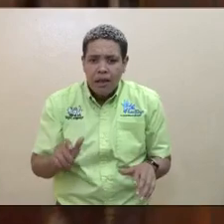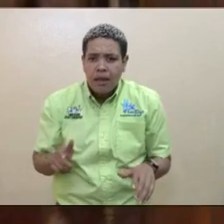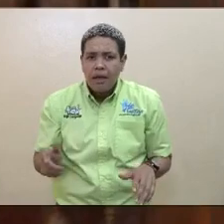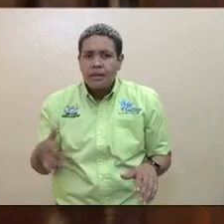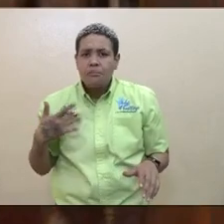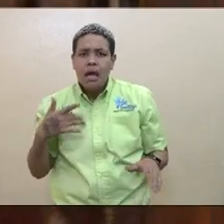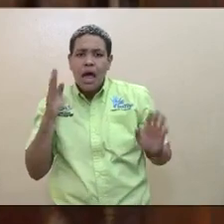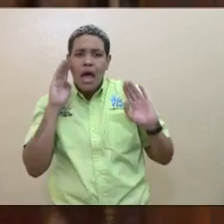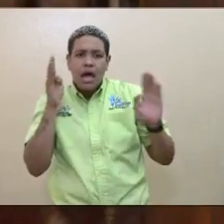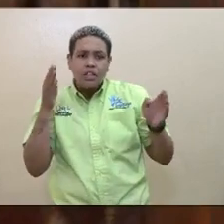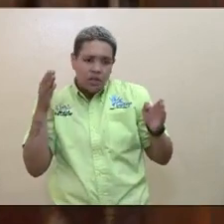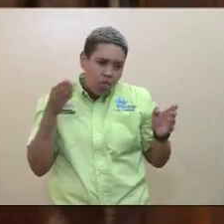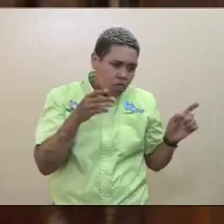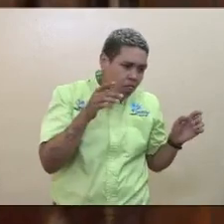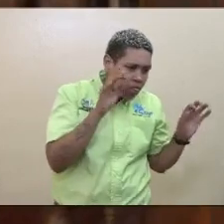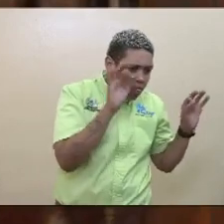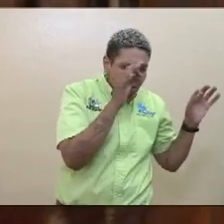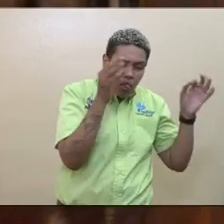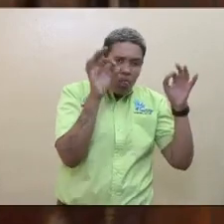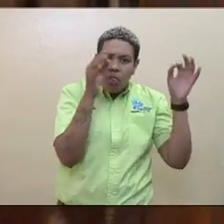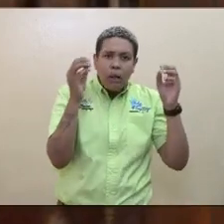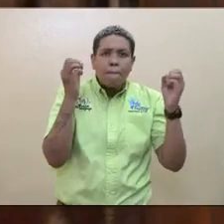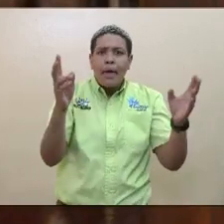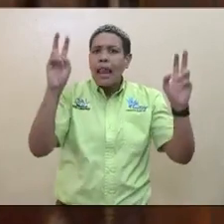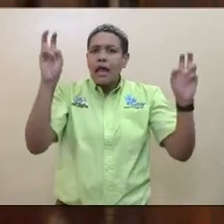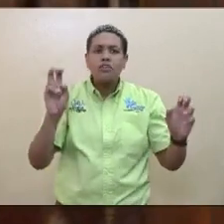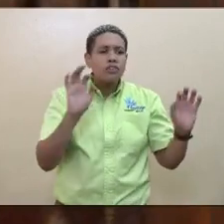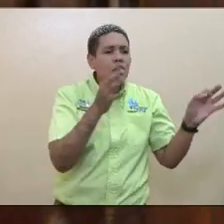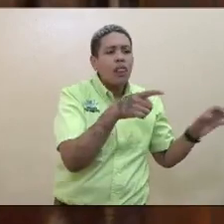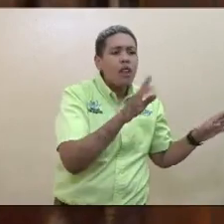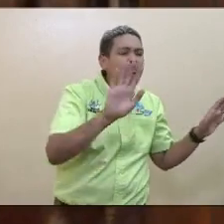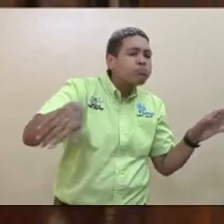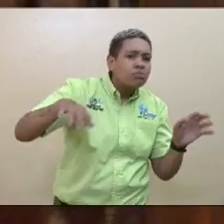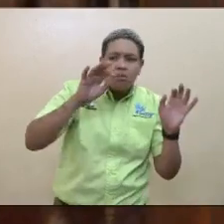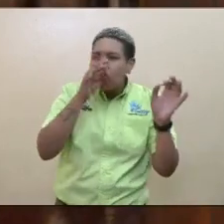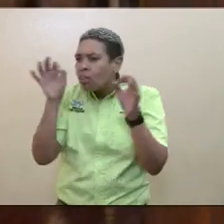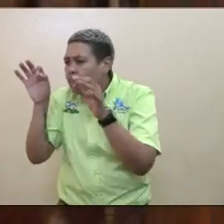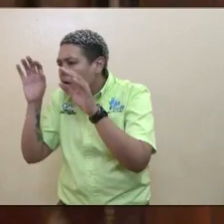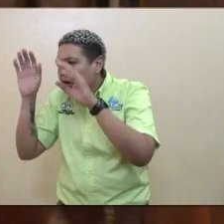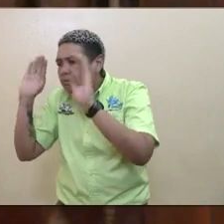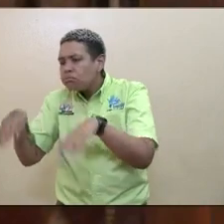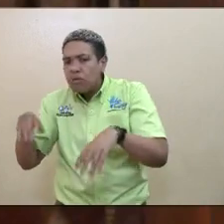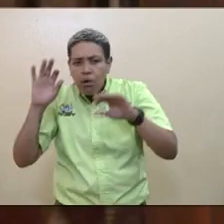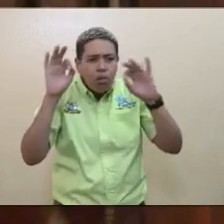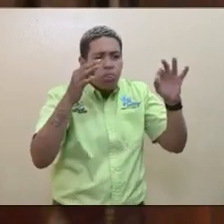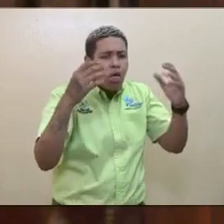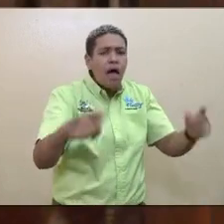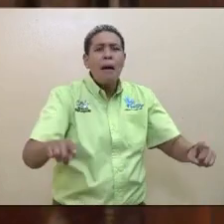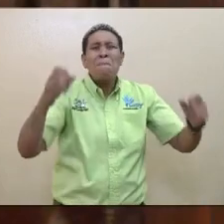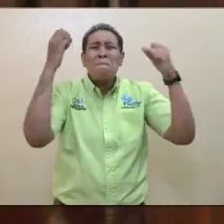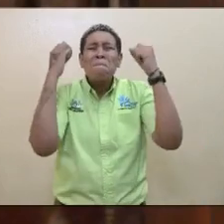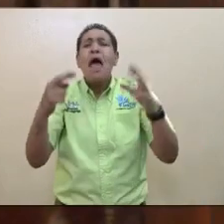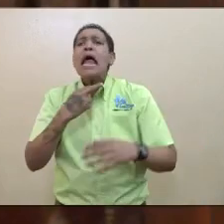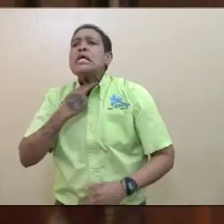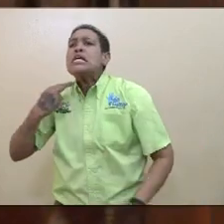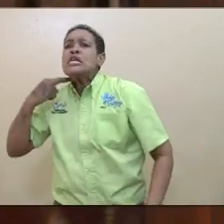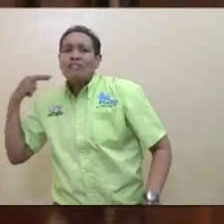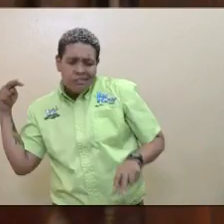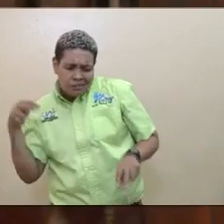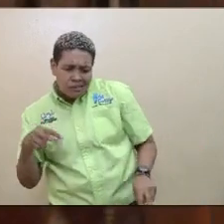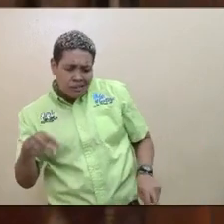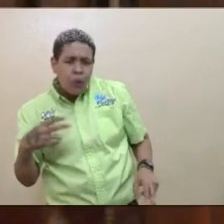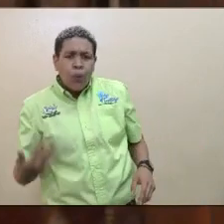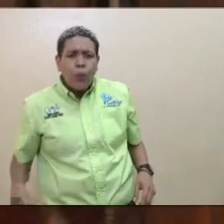the attention of the public, there are just so many risks that